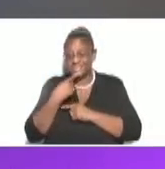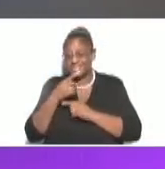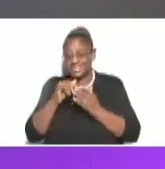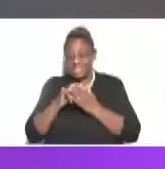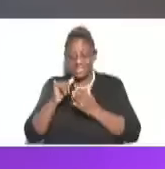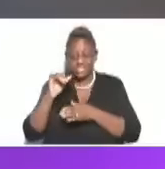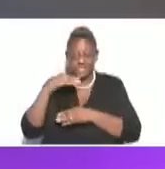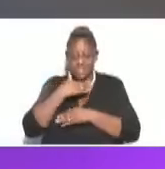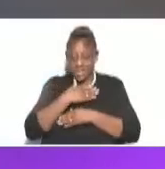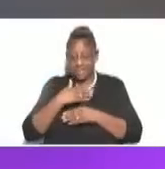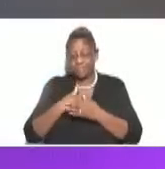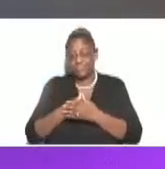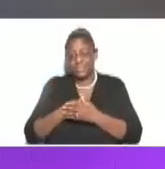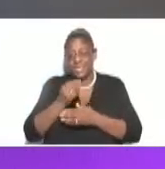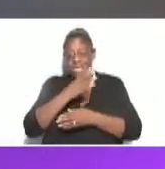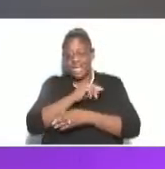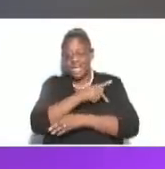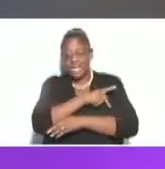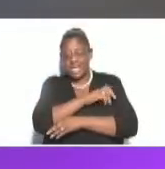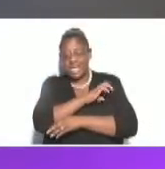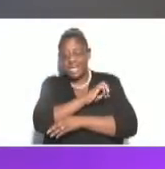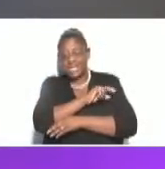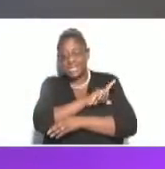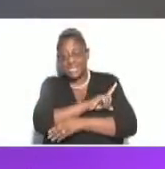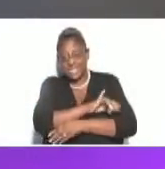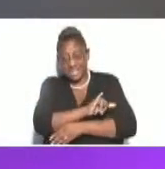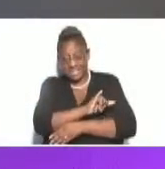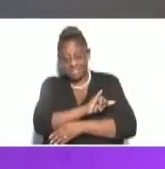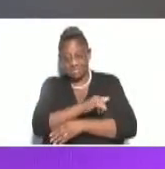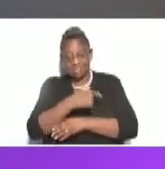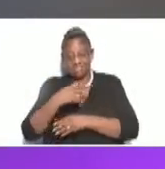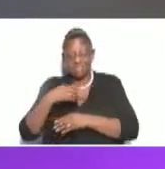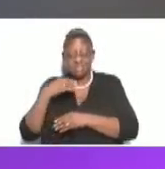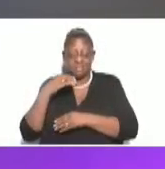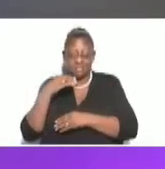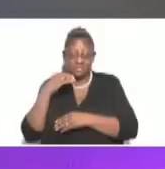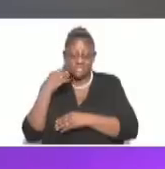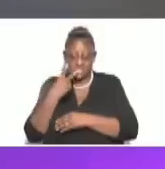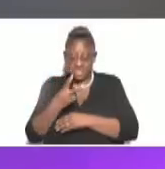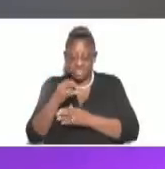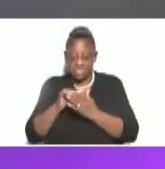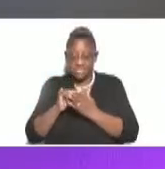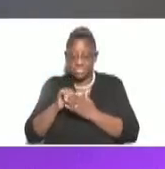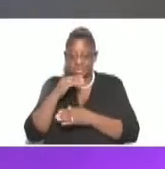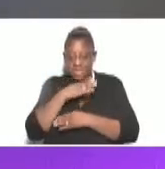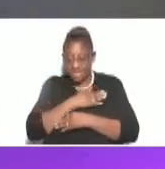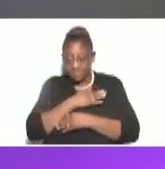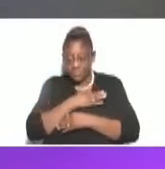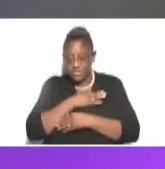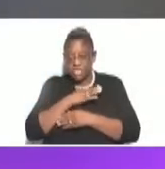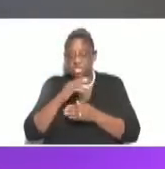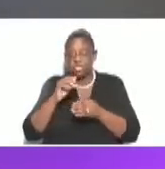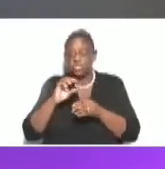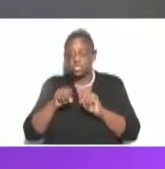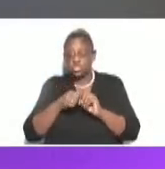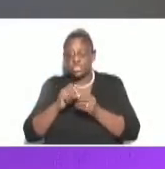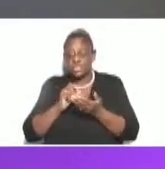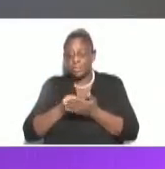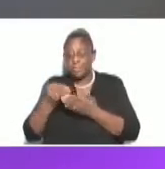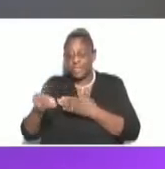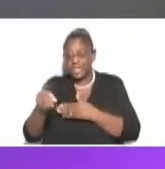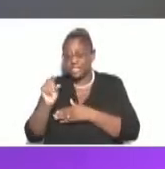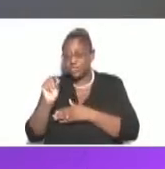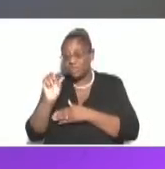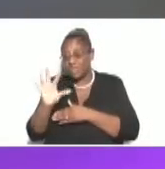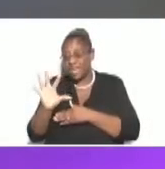appeared before Magistrate Kendrick Kelly for those false allegations. Simonet was granted bail in the amount of $2,500 and